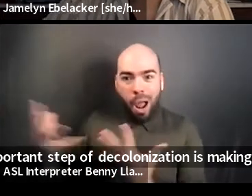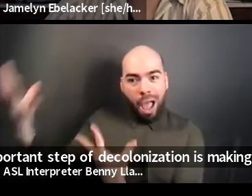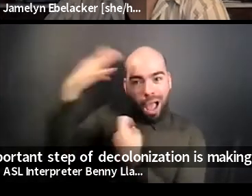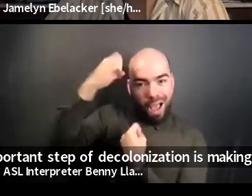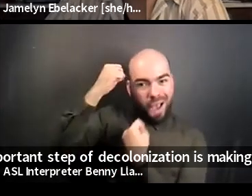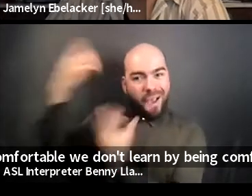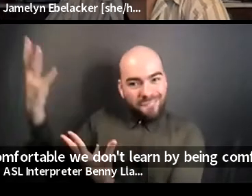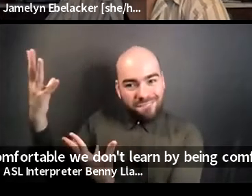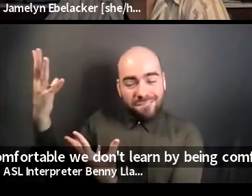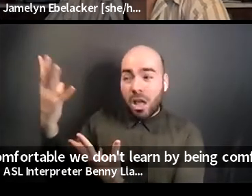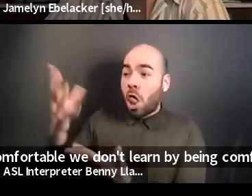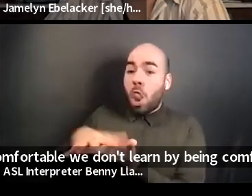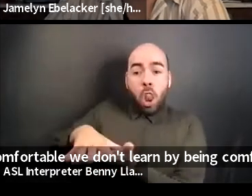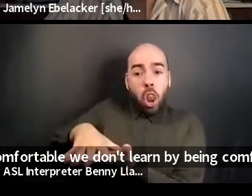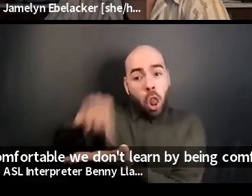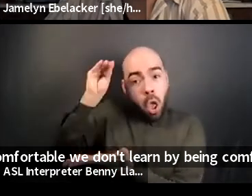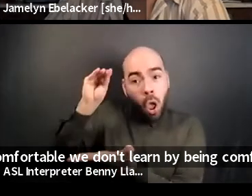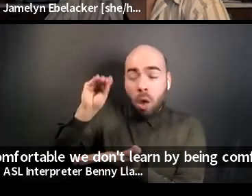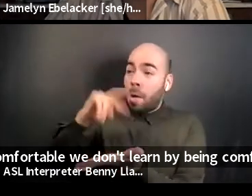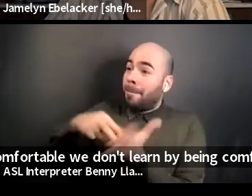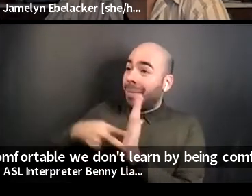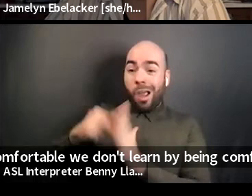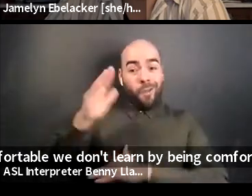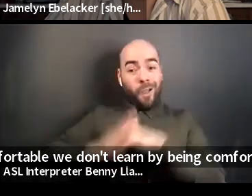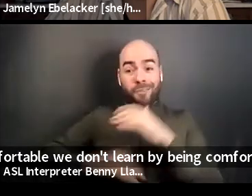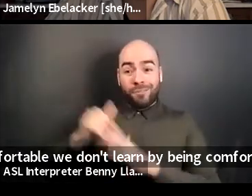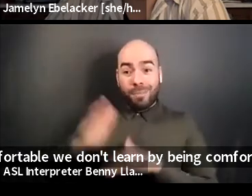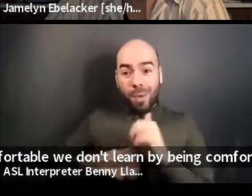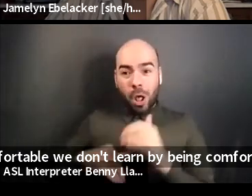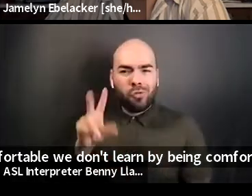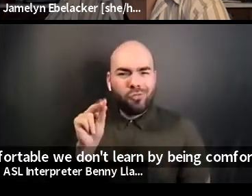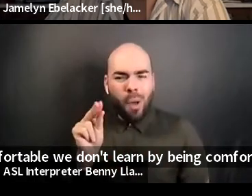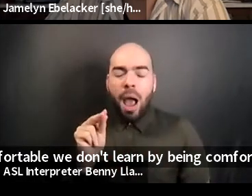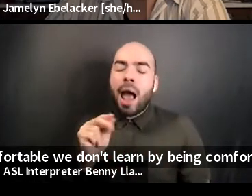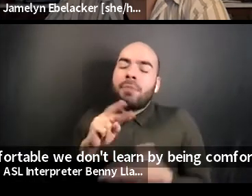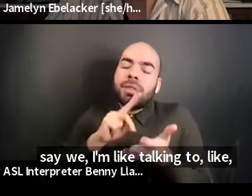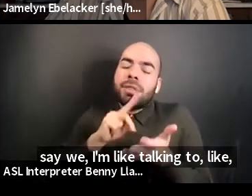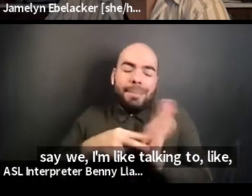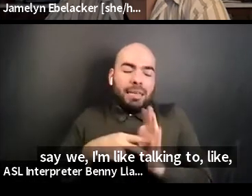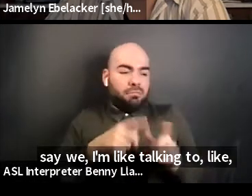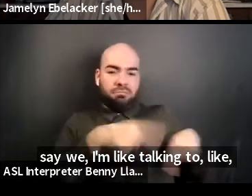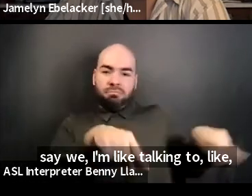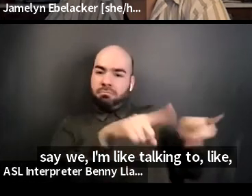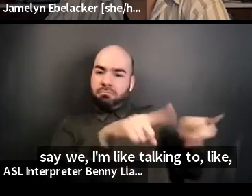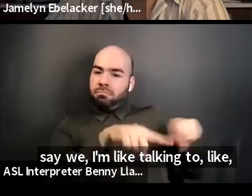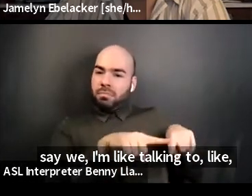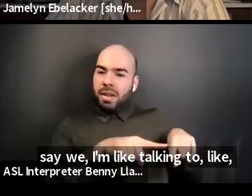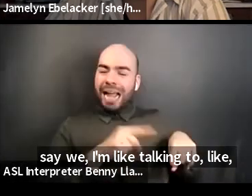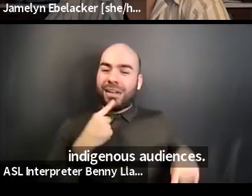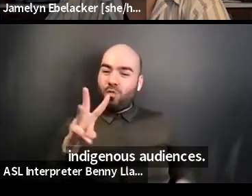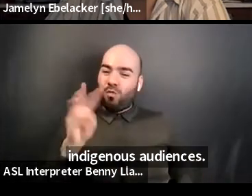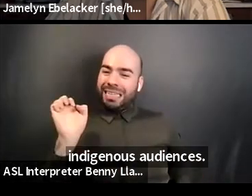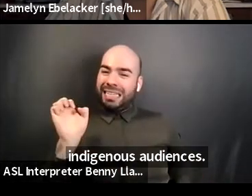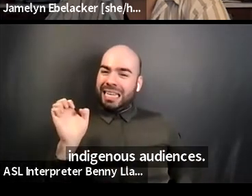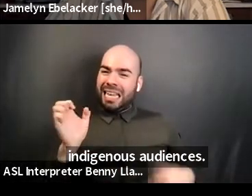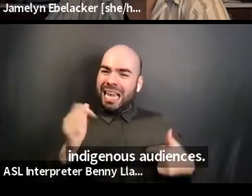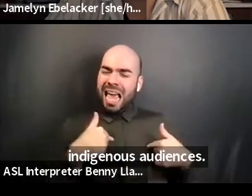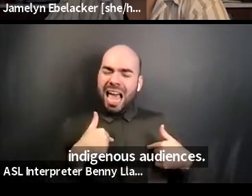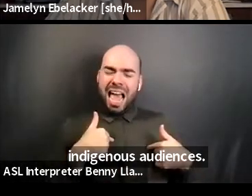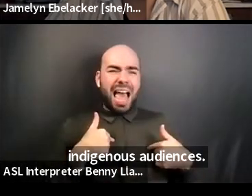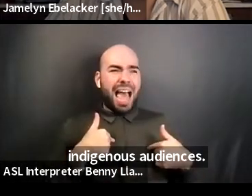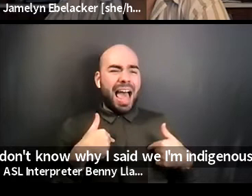being comfortable. And by say we, I'm like talking to like non-Indigenous audiences. I don't know why I said we, I'm Indigenous.